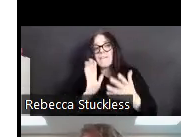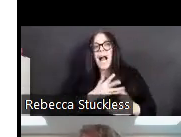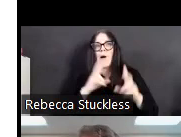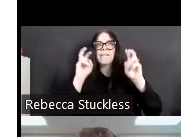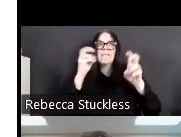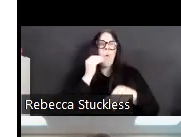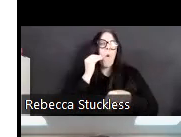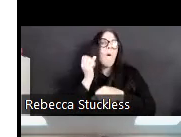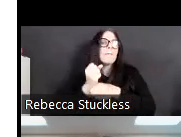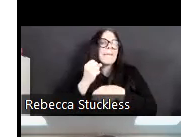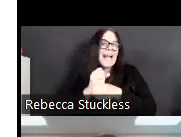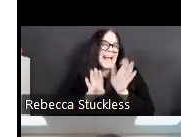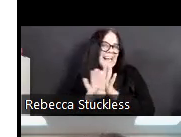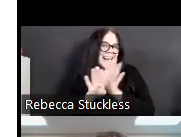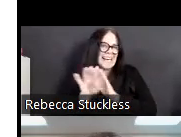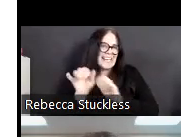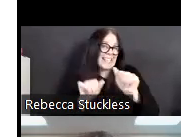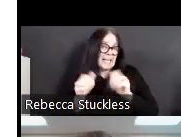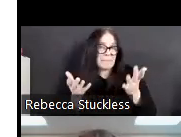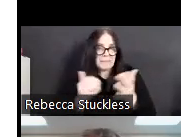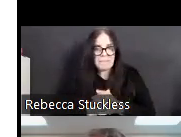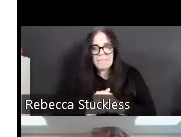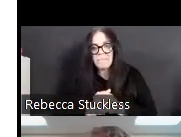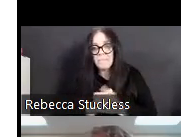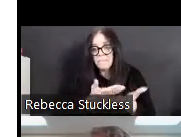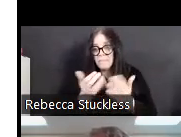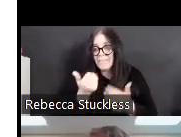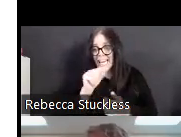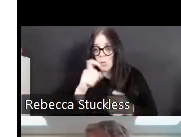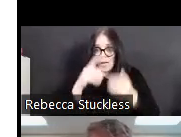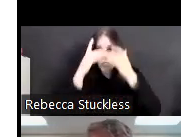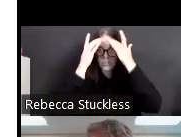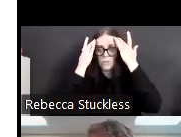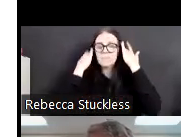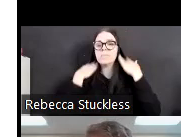pieces. Yeah, any questions?